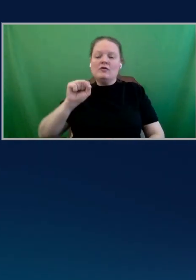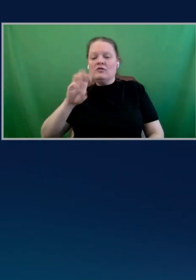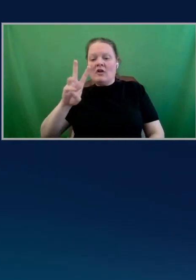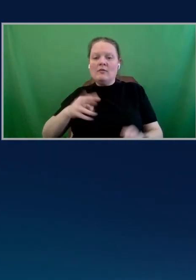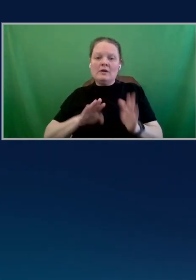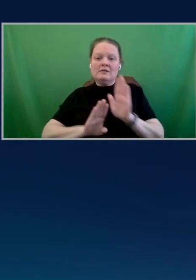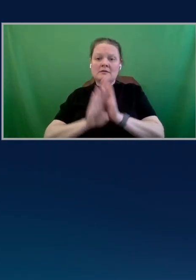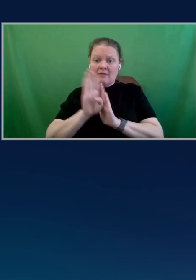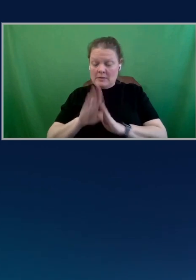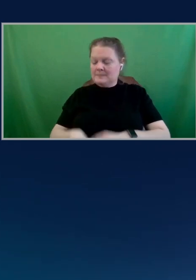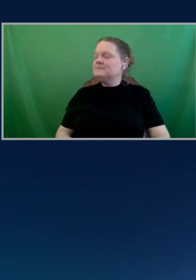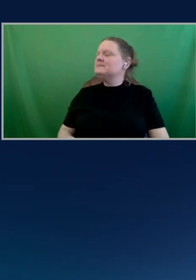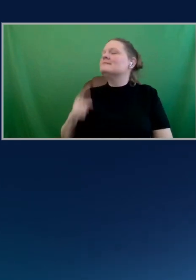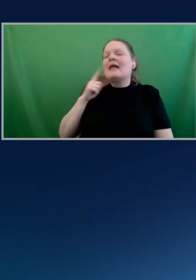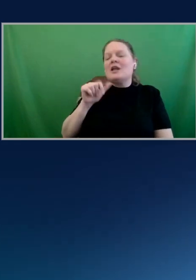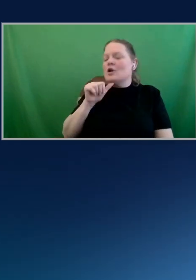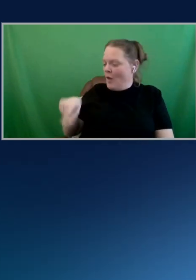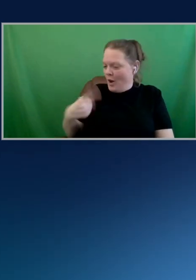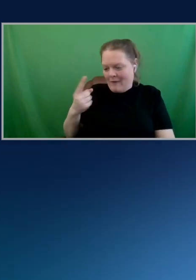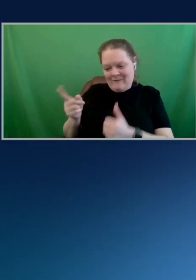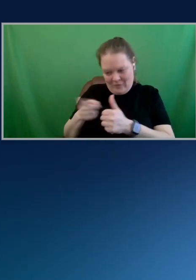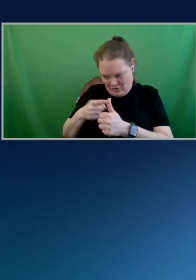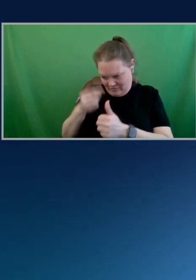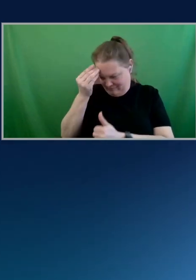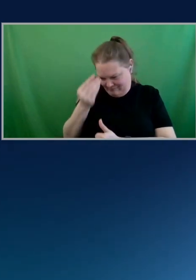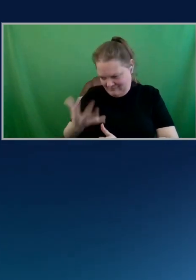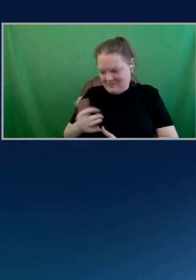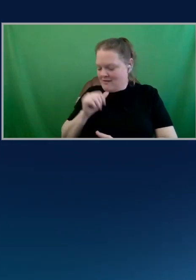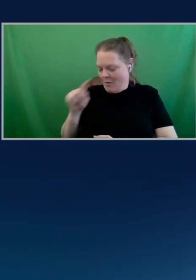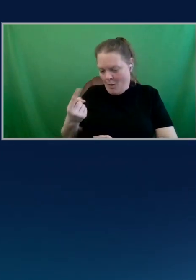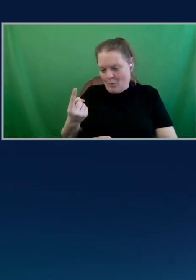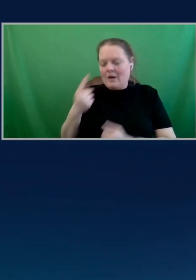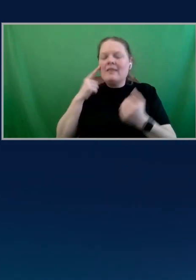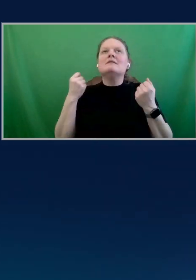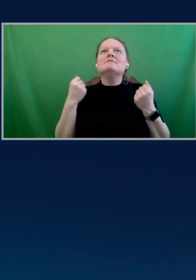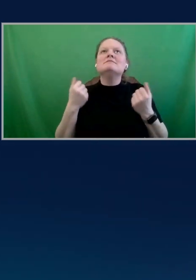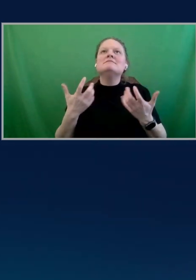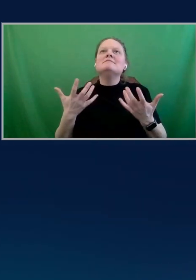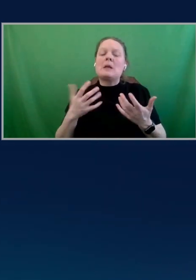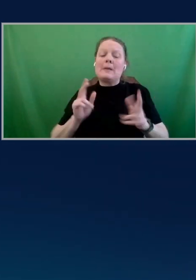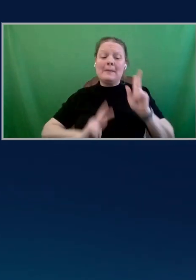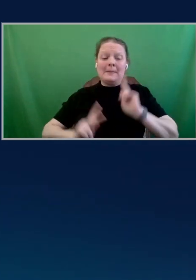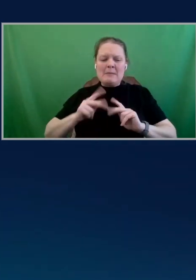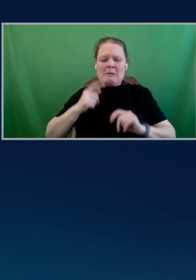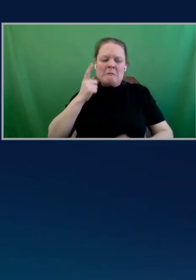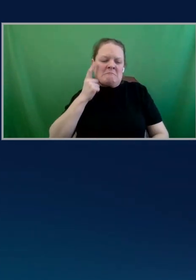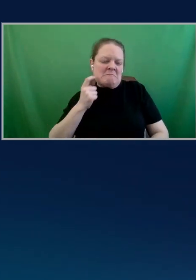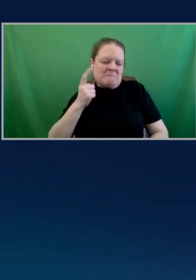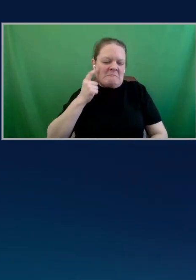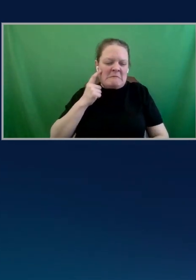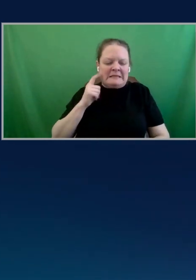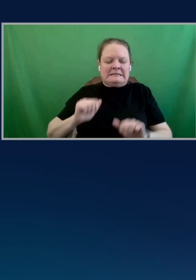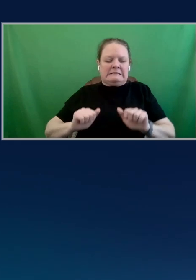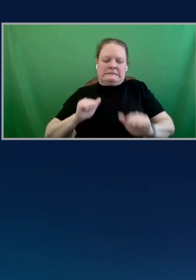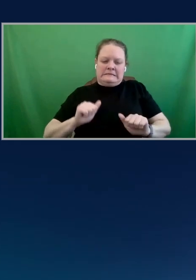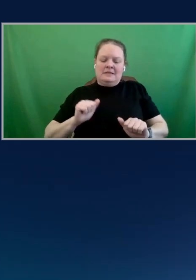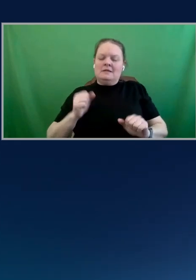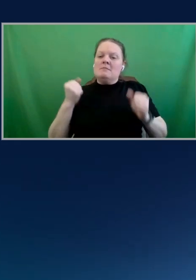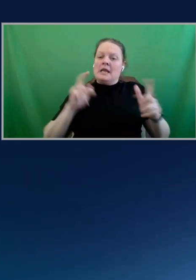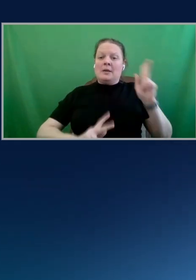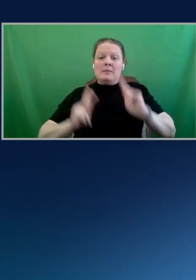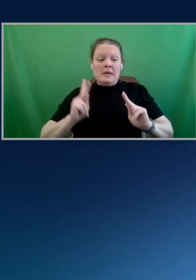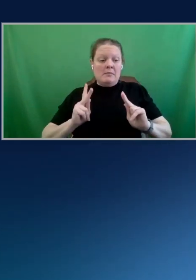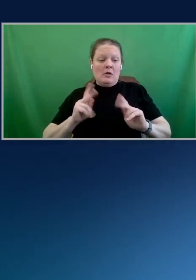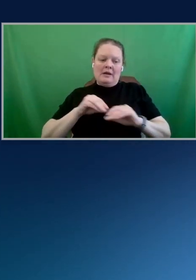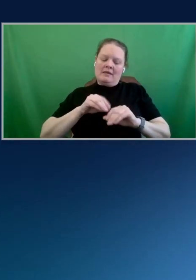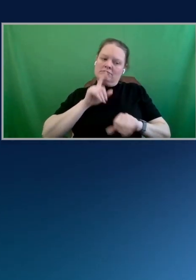you're not alone, first of all. I think there's very much people who are skeptical. I think there's a lot of people who are in that true believer camp